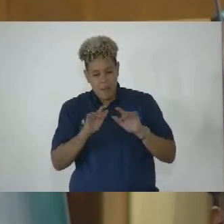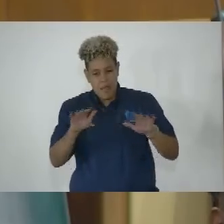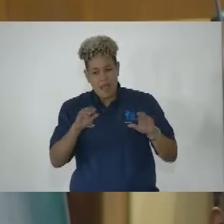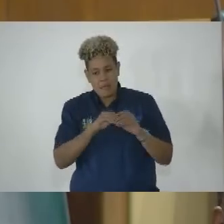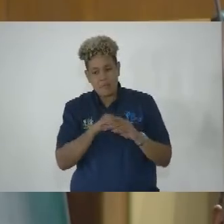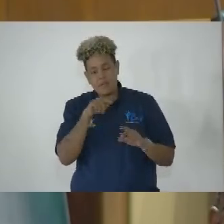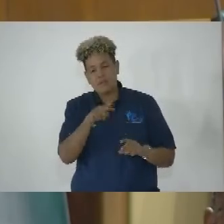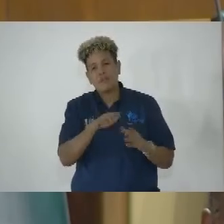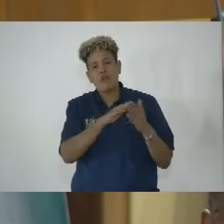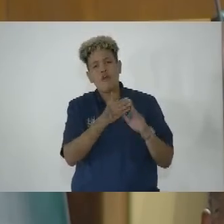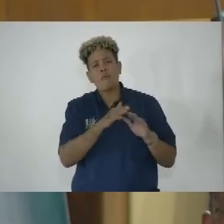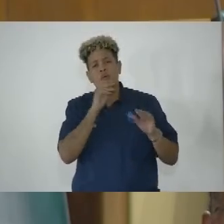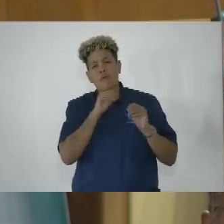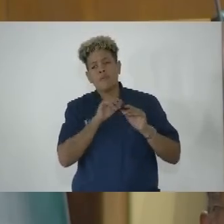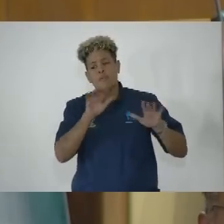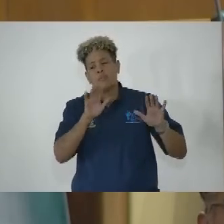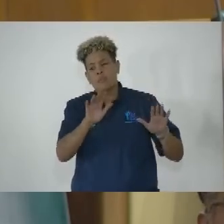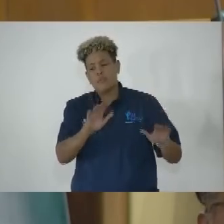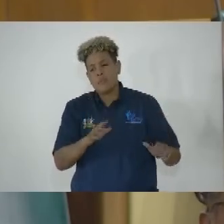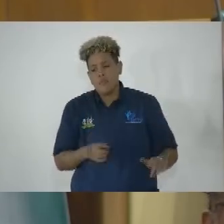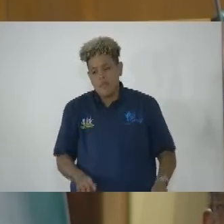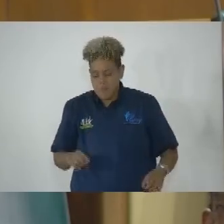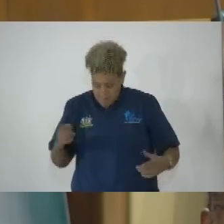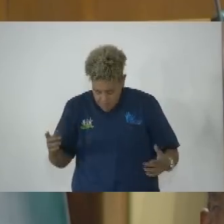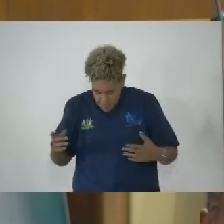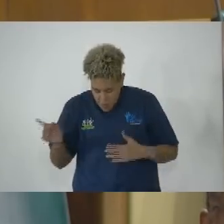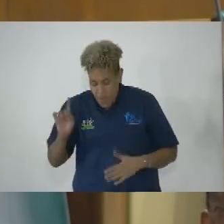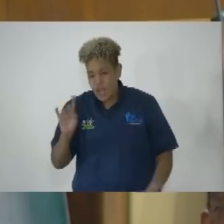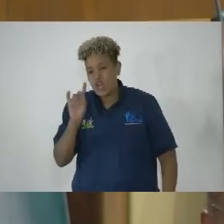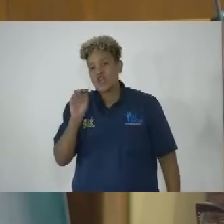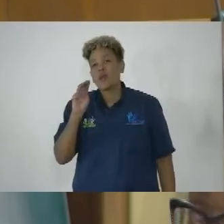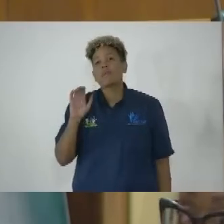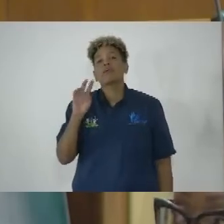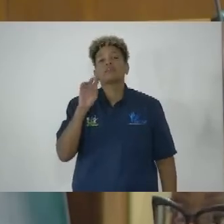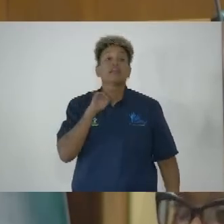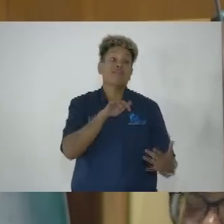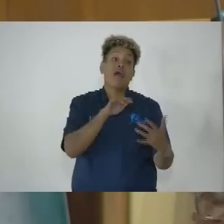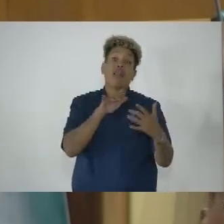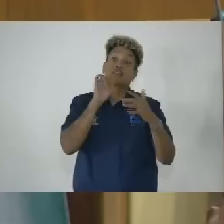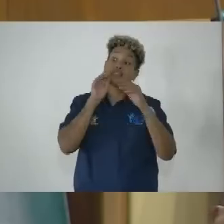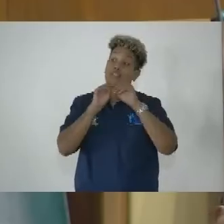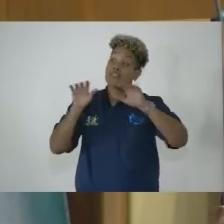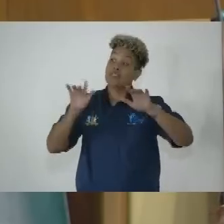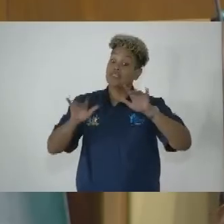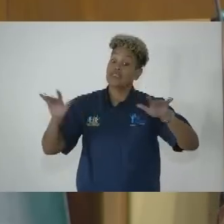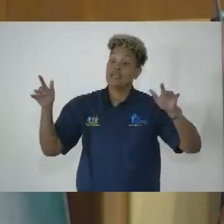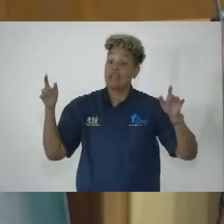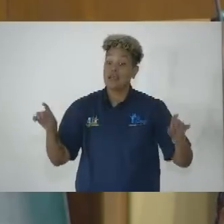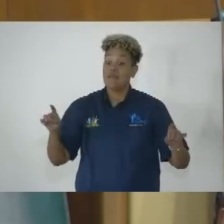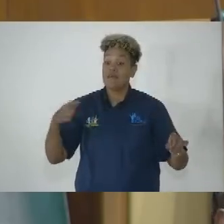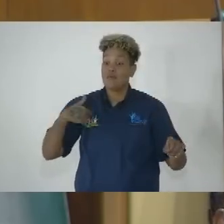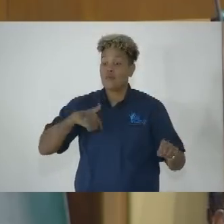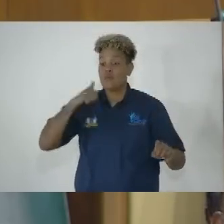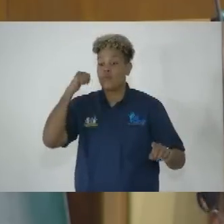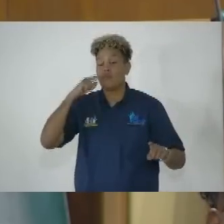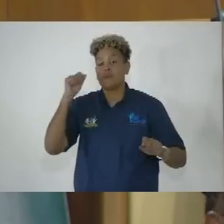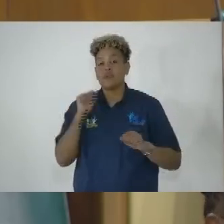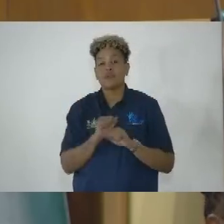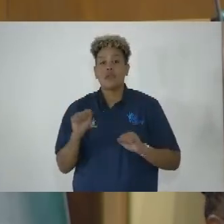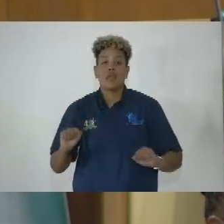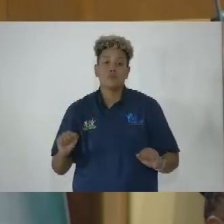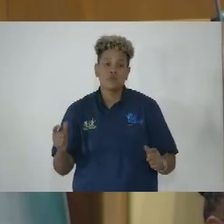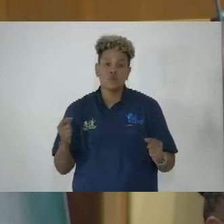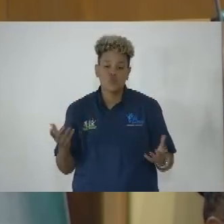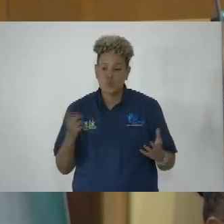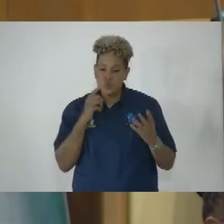in communities where domestic violence are concerned, we're not going to be able to do it,